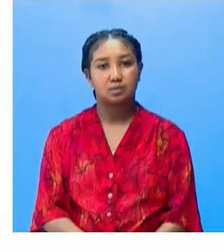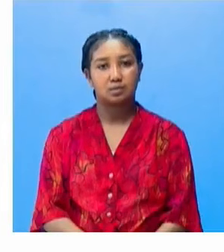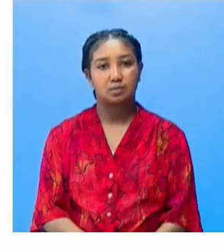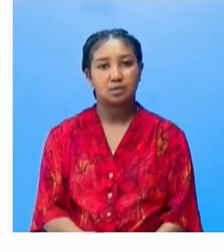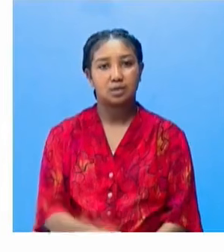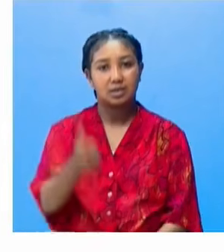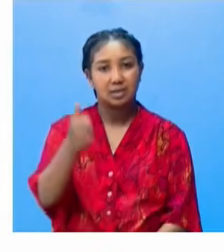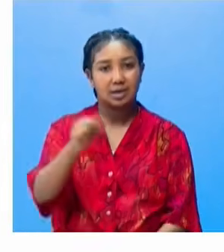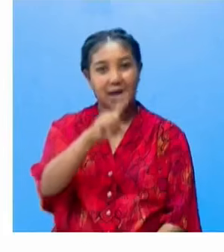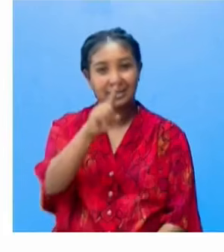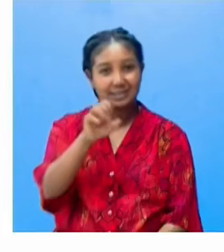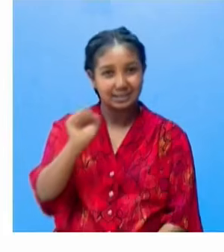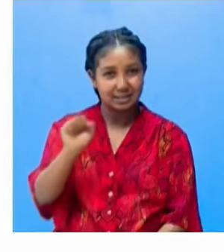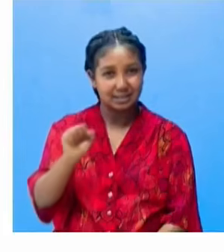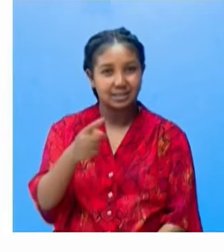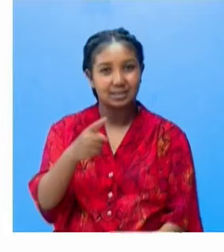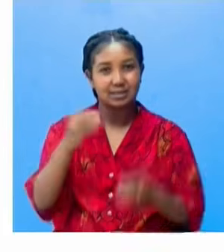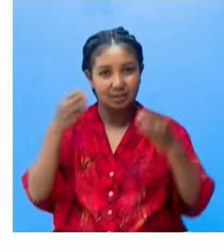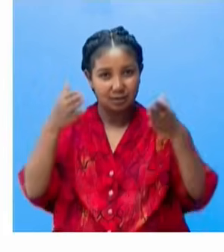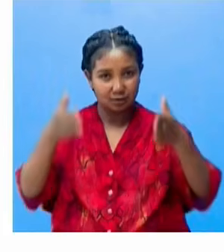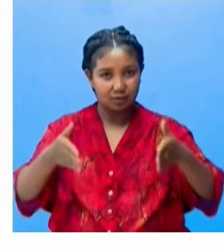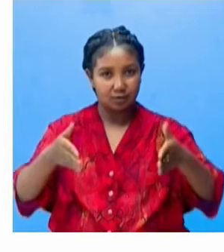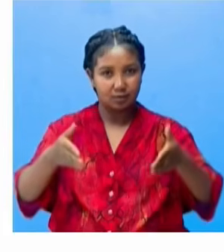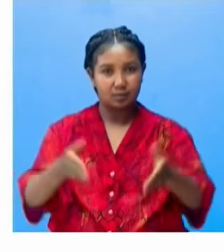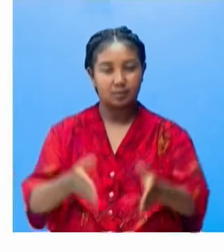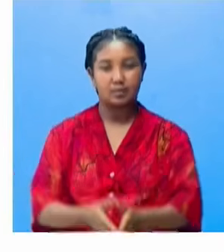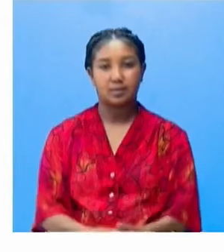He asks the teacher.